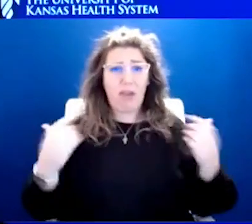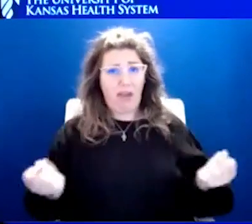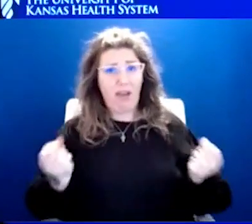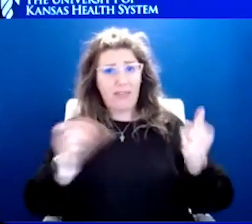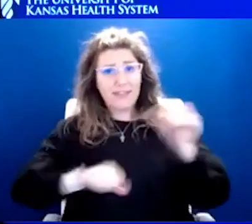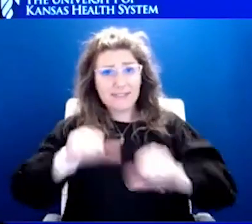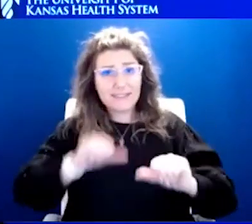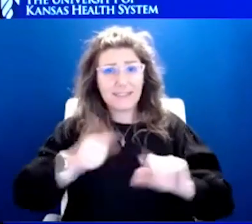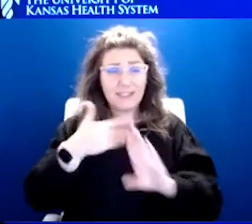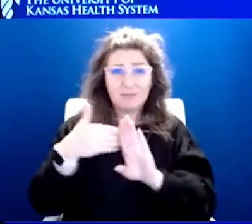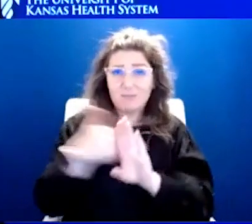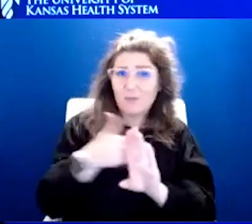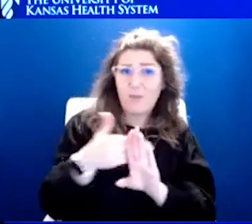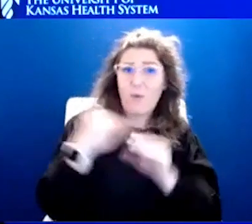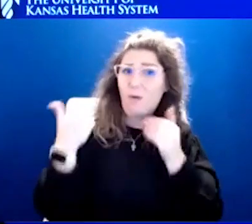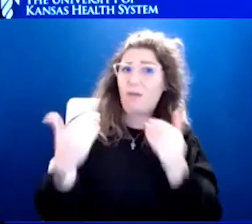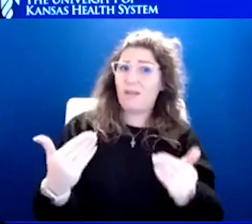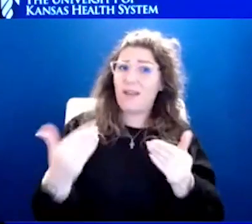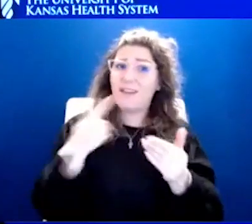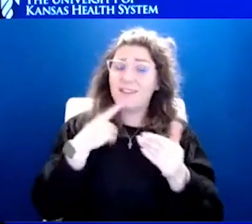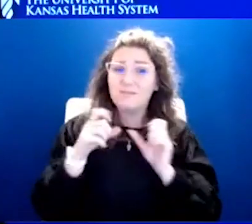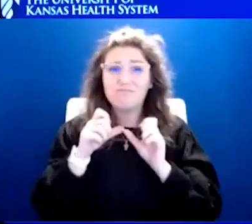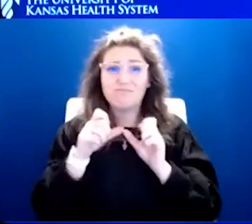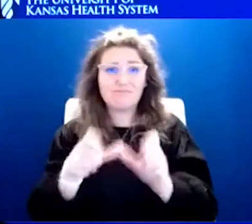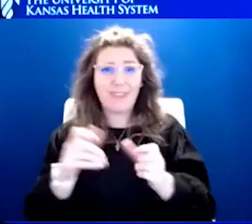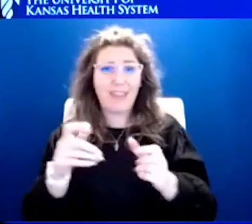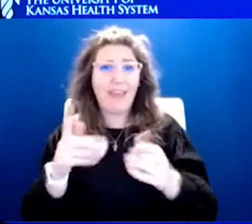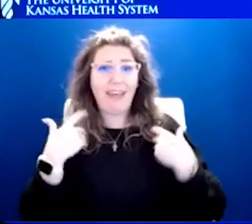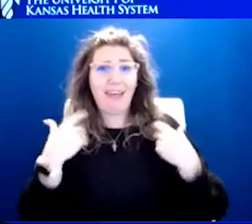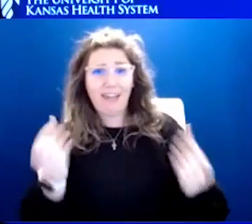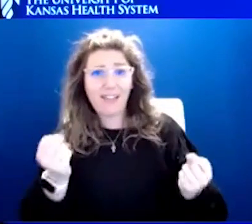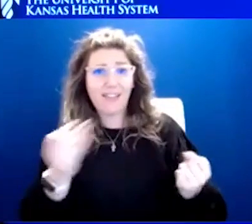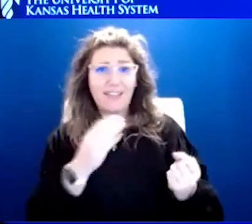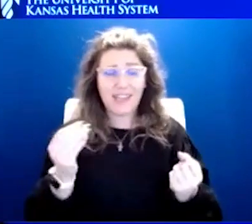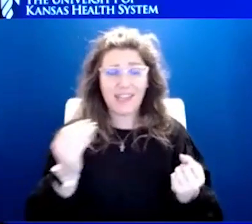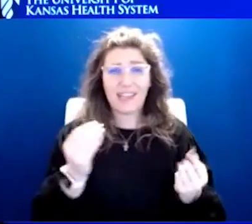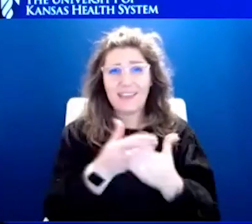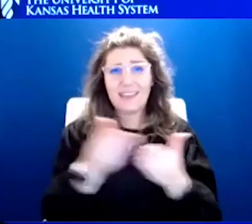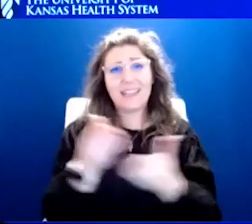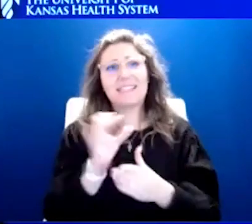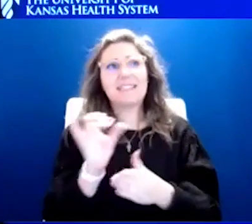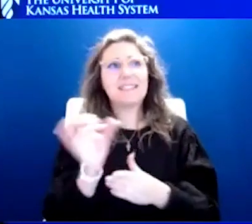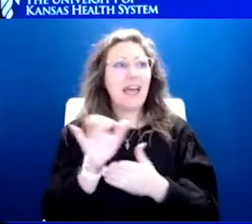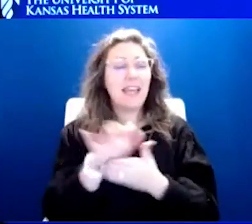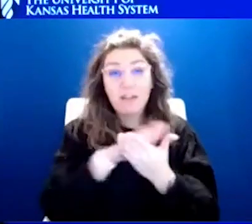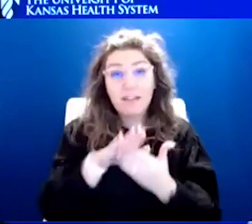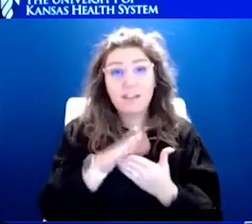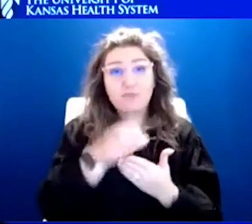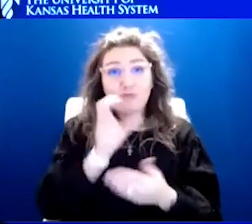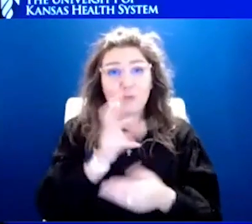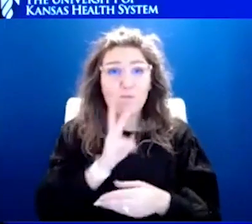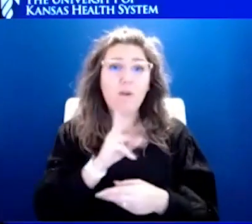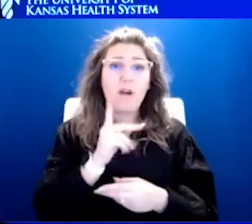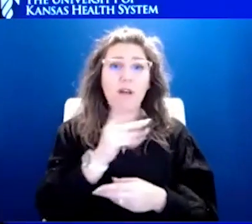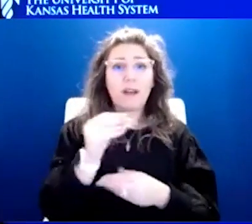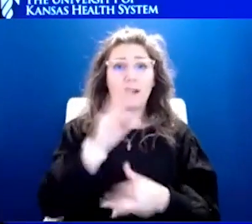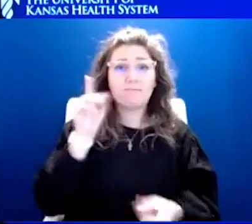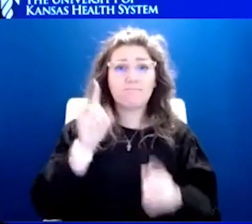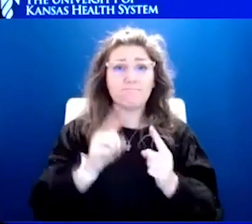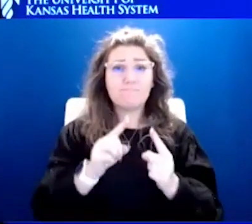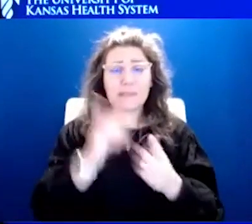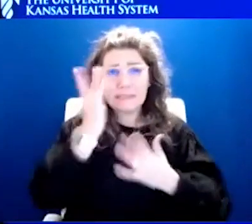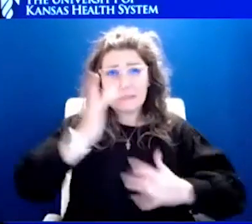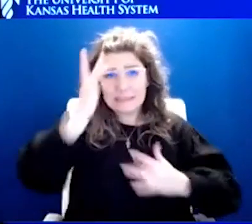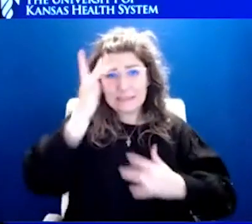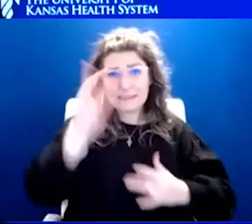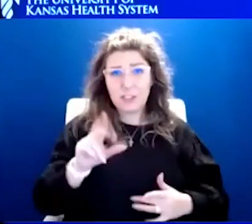that has allowed them to continue to be healthy, have even things like clean drinking water and overall decreased disease rates.